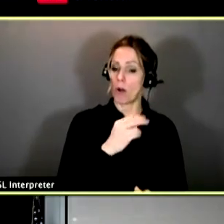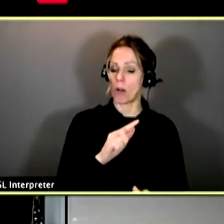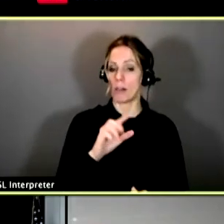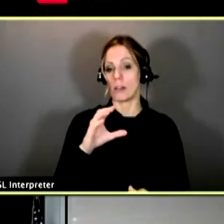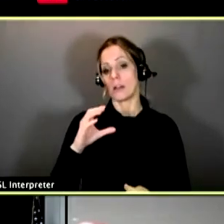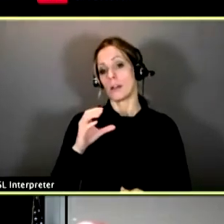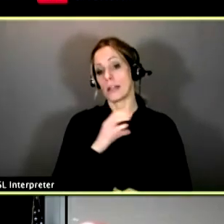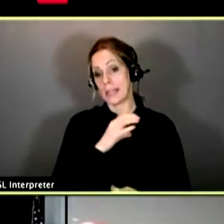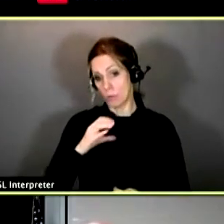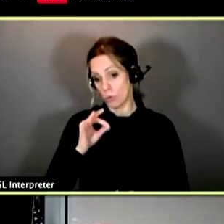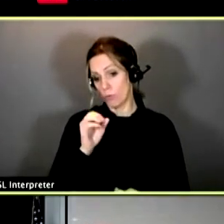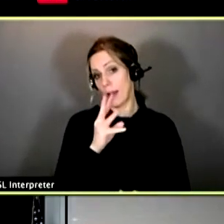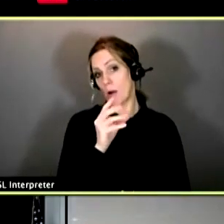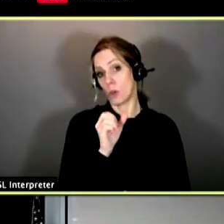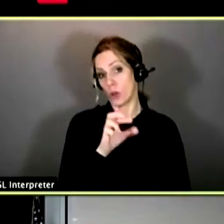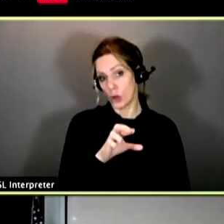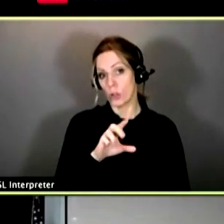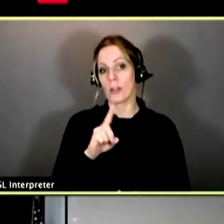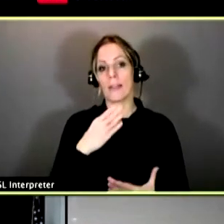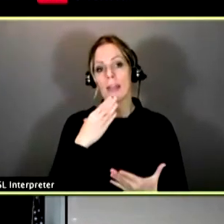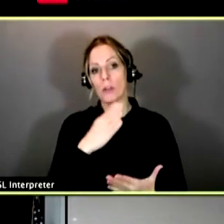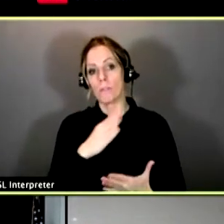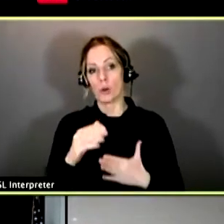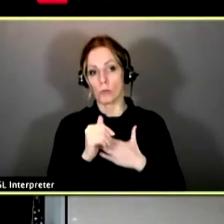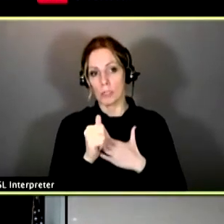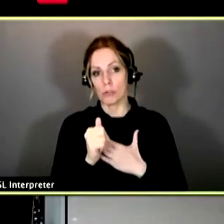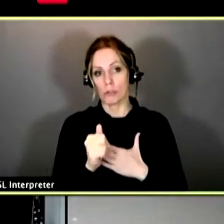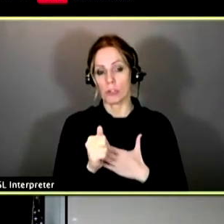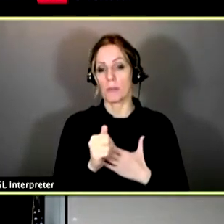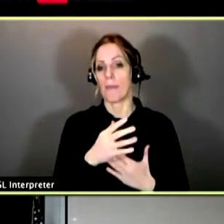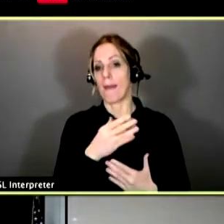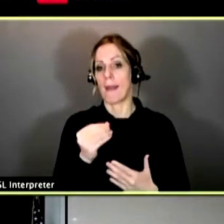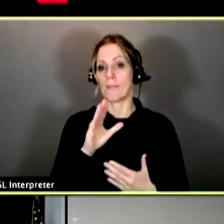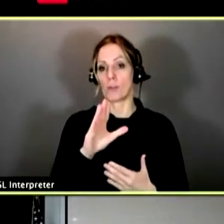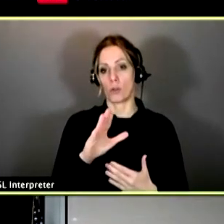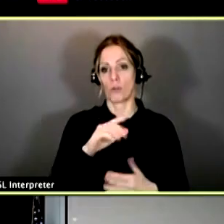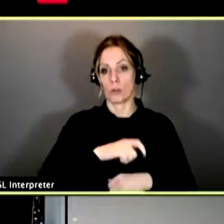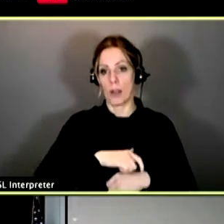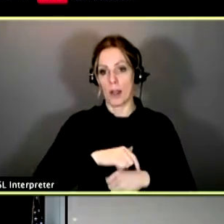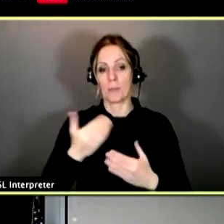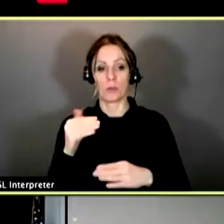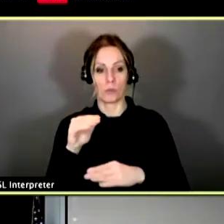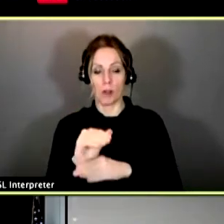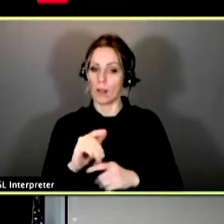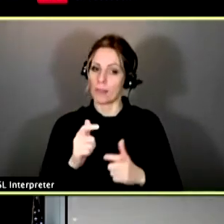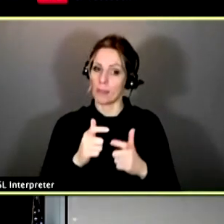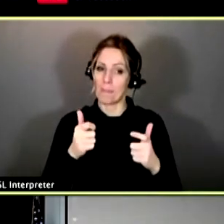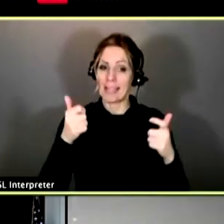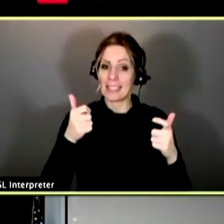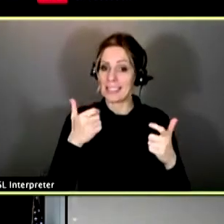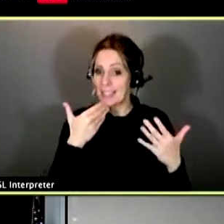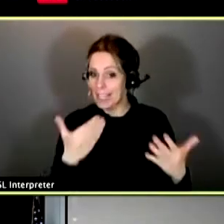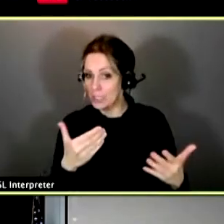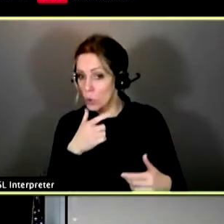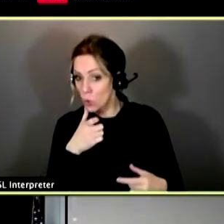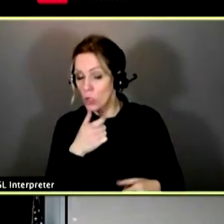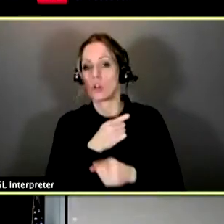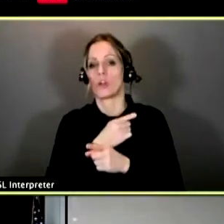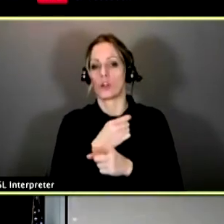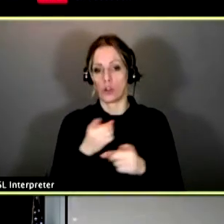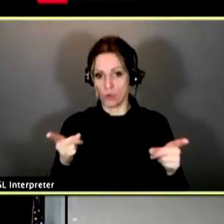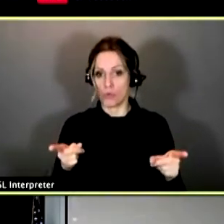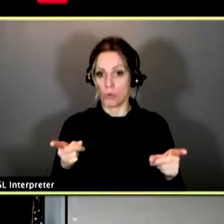all for both your leadership and your time with us tonight. The biggest thanks, though, goes to you. You who are listening and you who